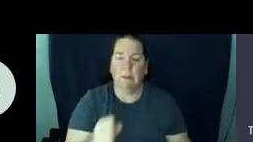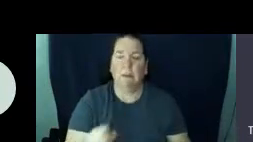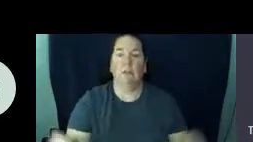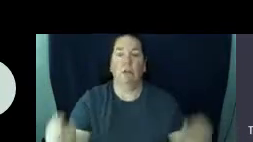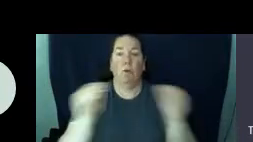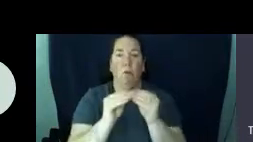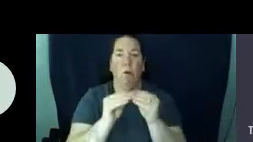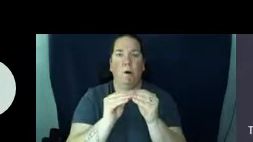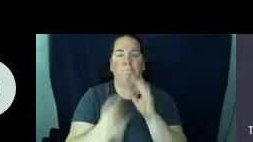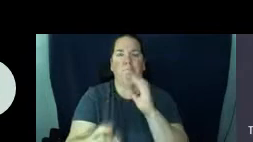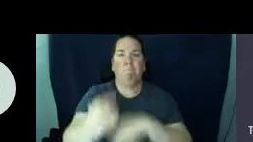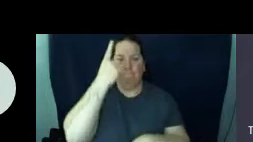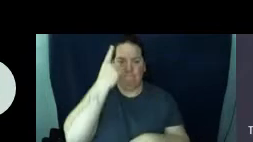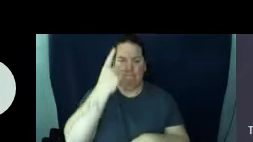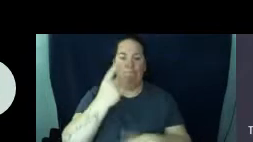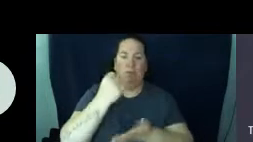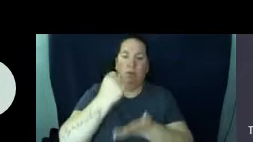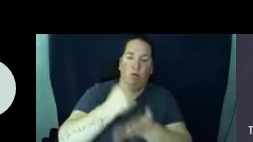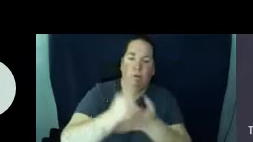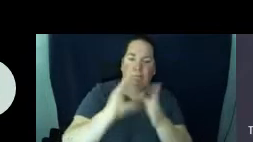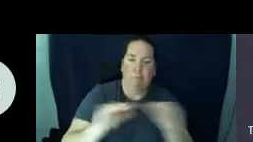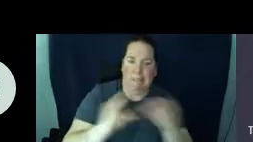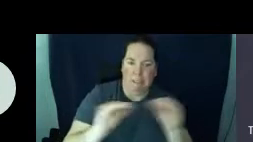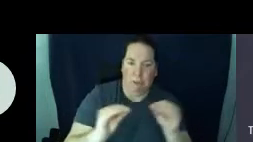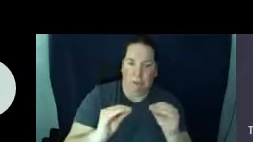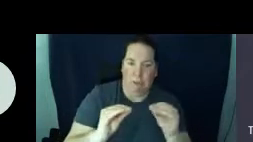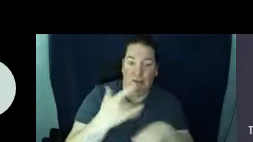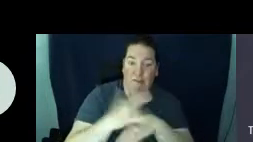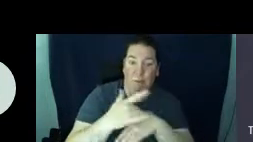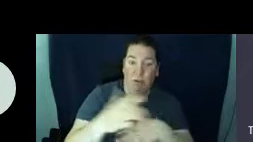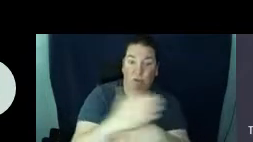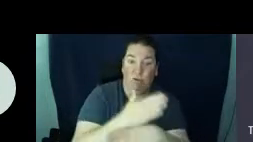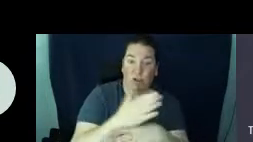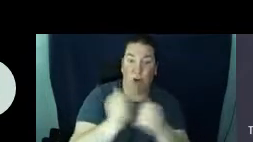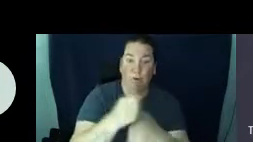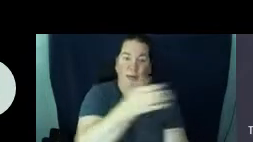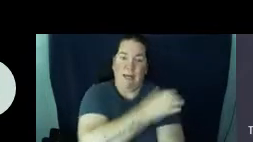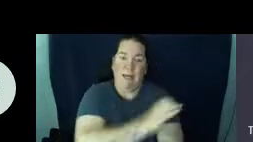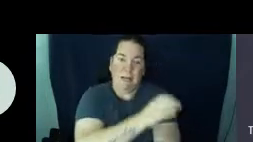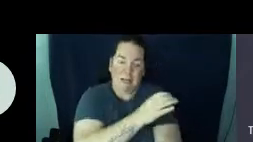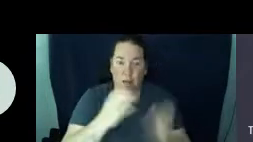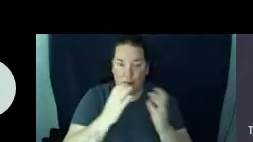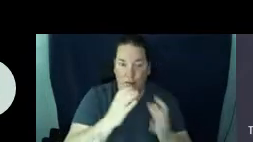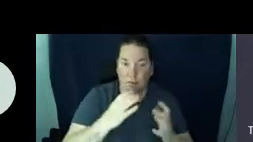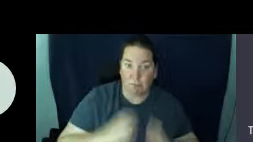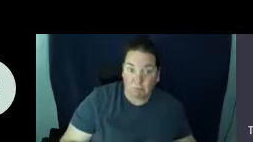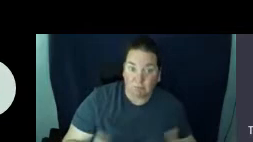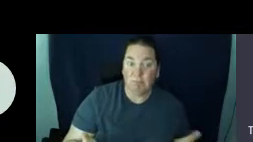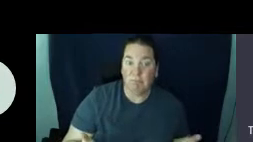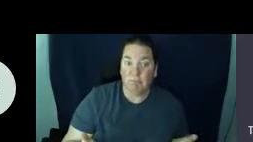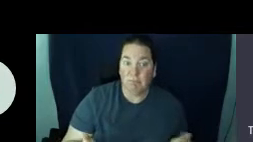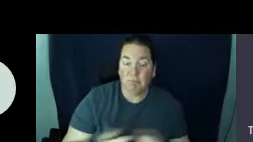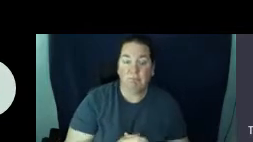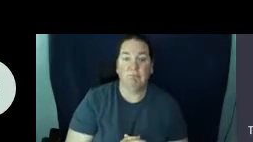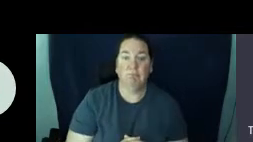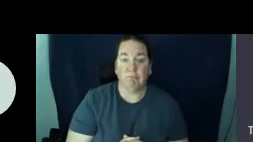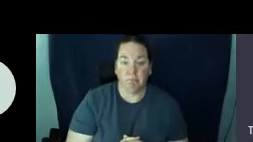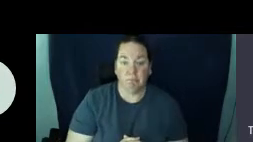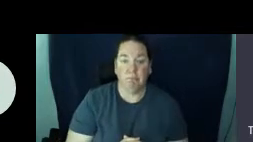versions of these treatment message that are already available to share with our client? And I also know that we might have some